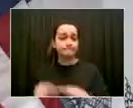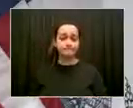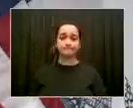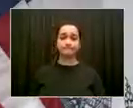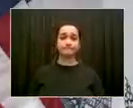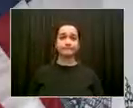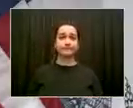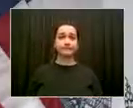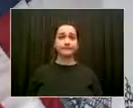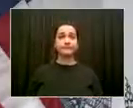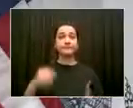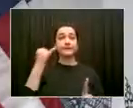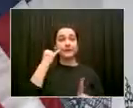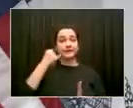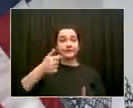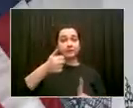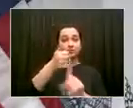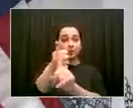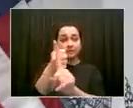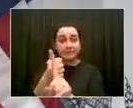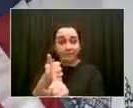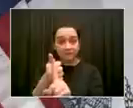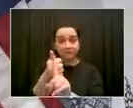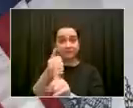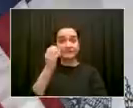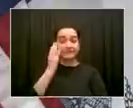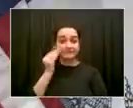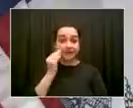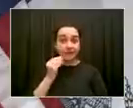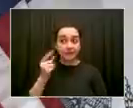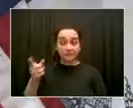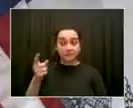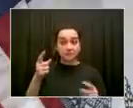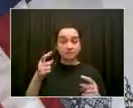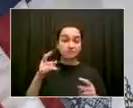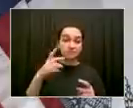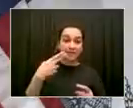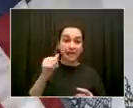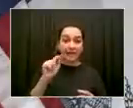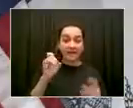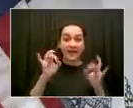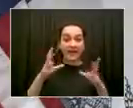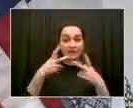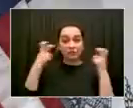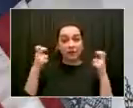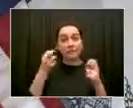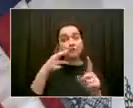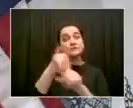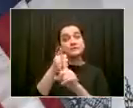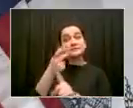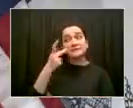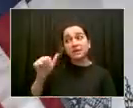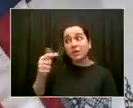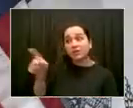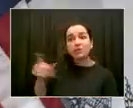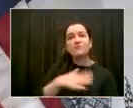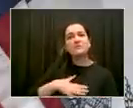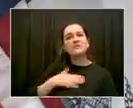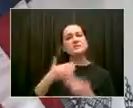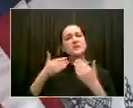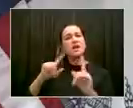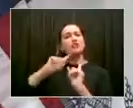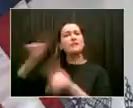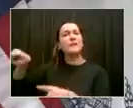and find who did it and ensure they don't do it again. So we always urge people, please come forward and we will support you. Now, as